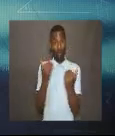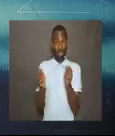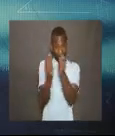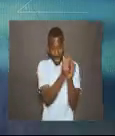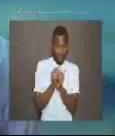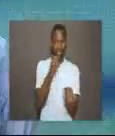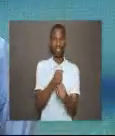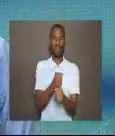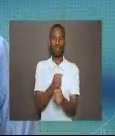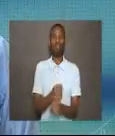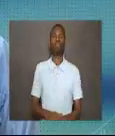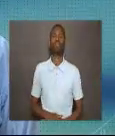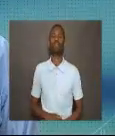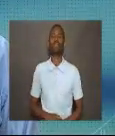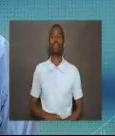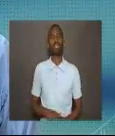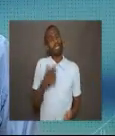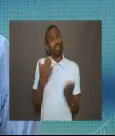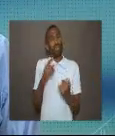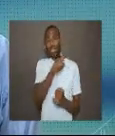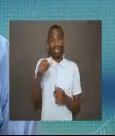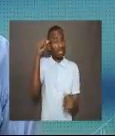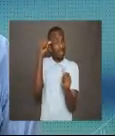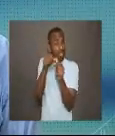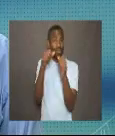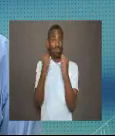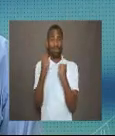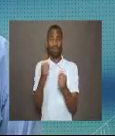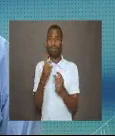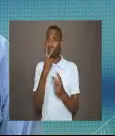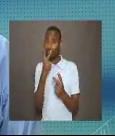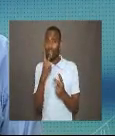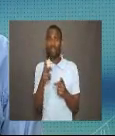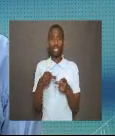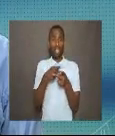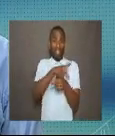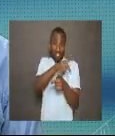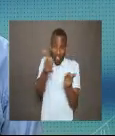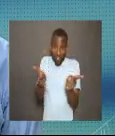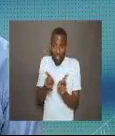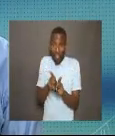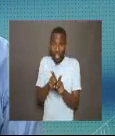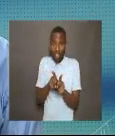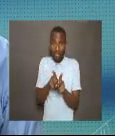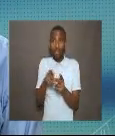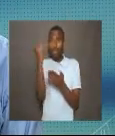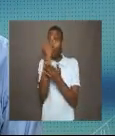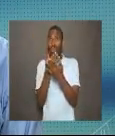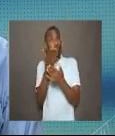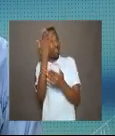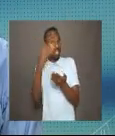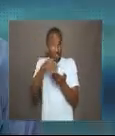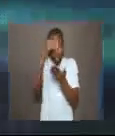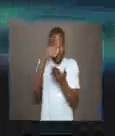together. You may remember looking at phase diagrams in your previous lessons.